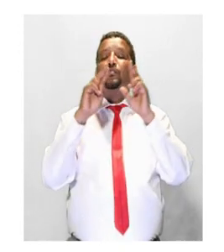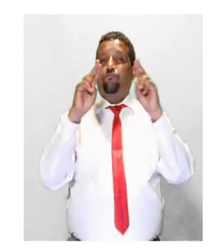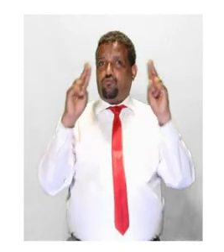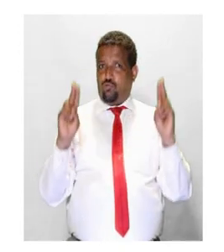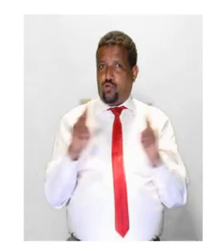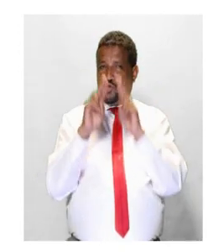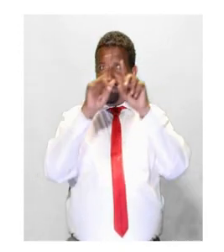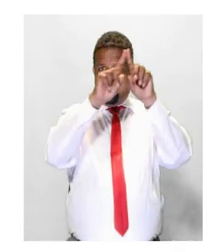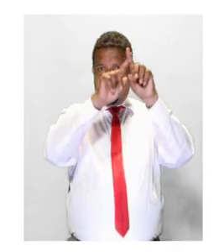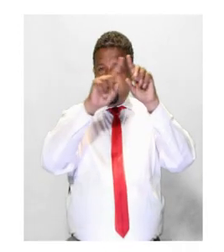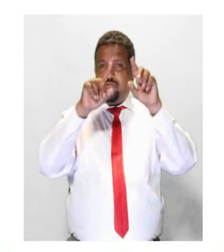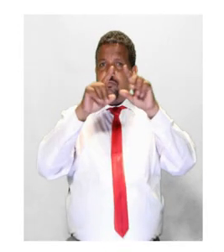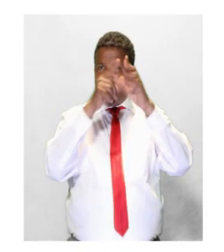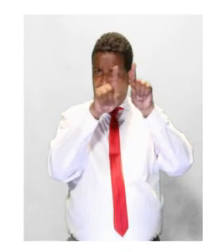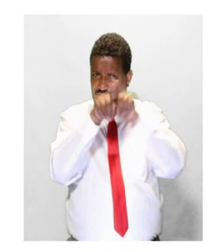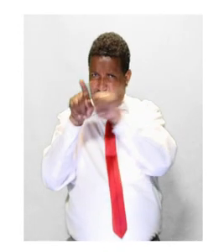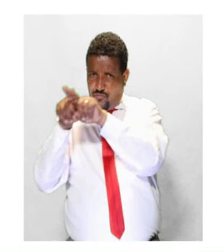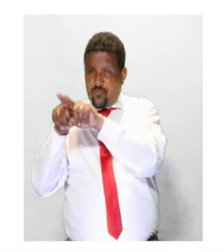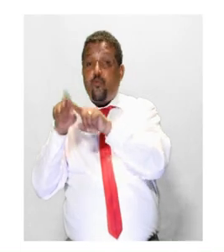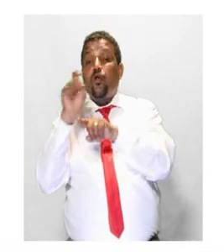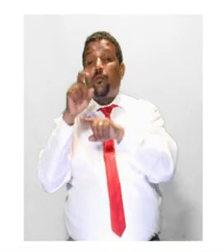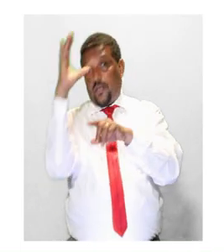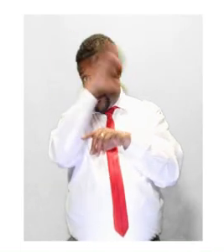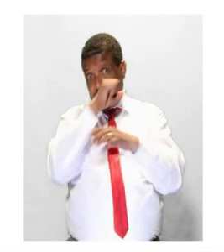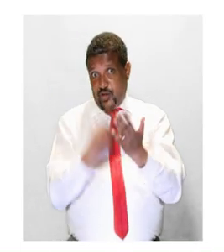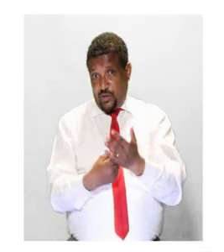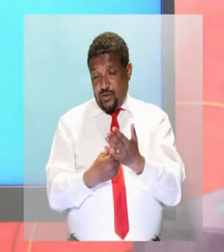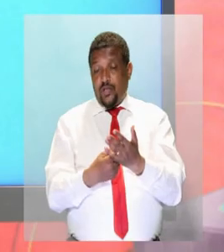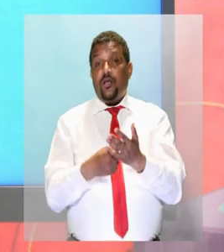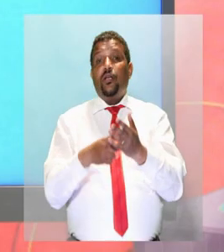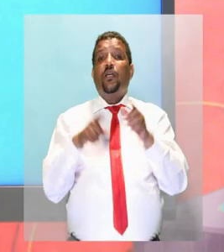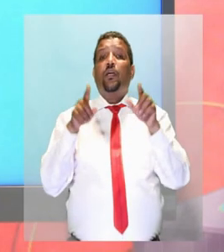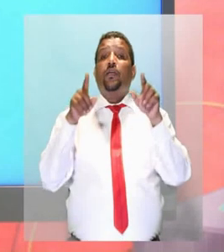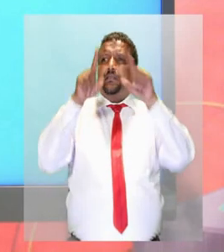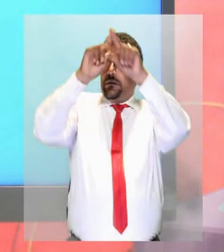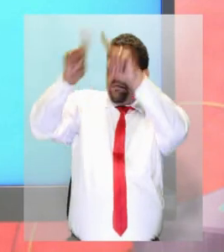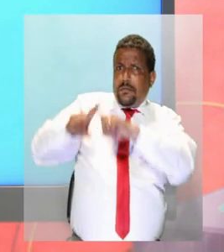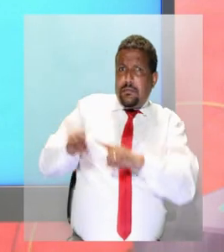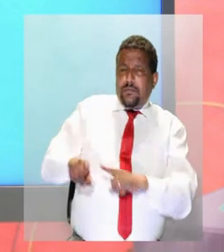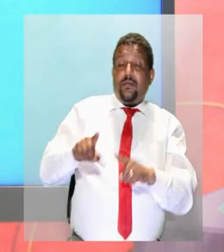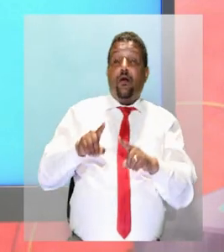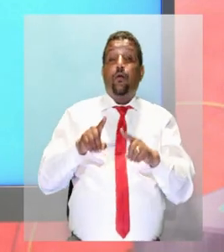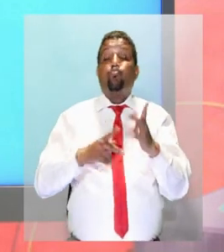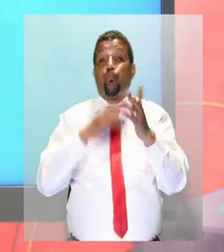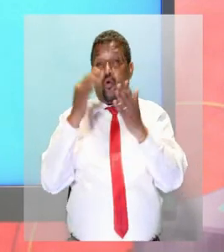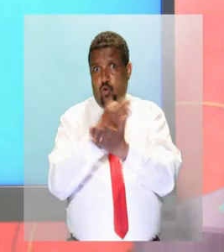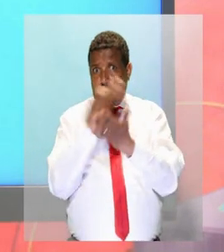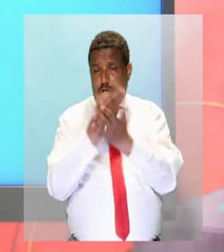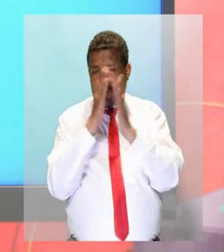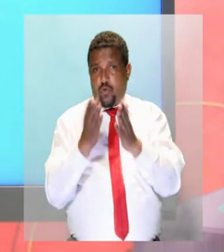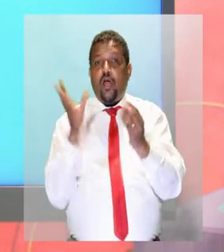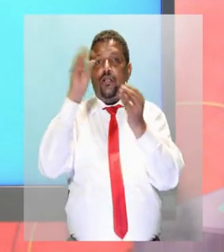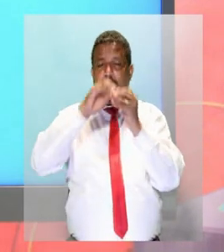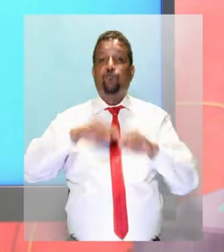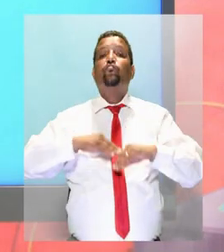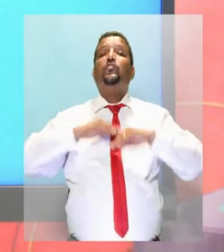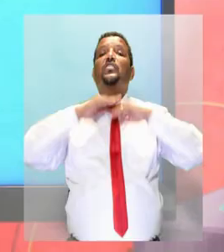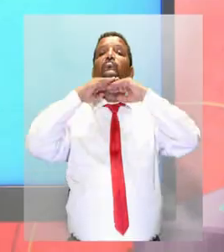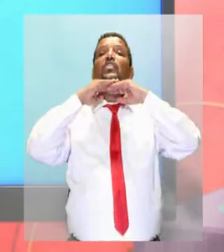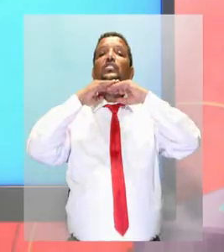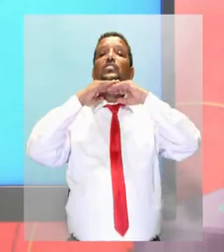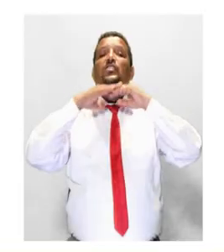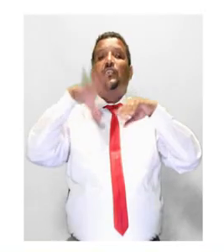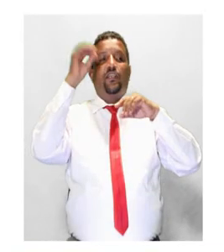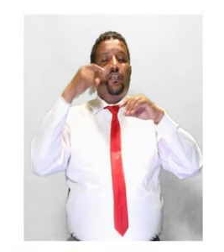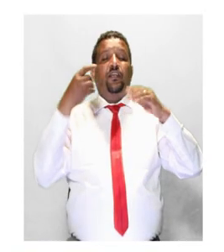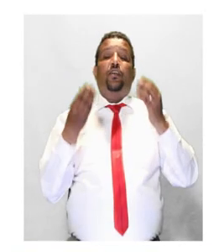be homogeneous. This is one of the assumptions. If we consumed heterogeneous products, then the additional satisfaction that we get